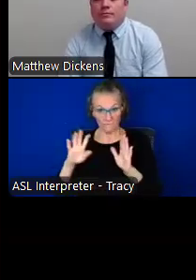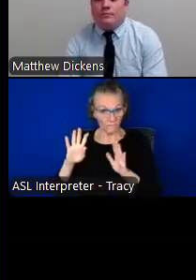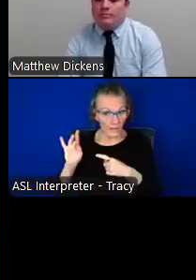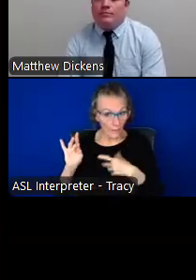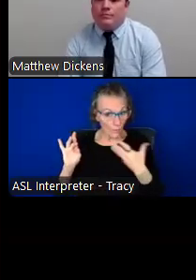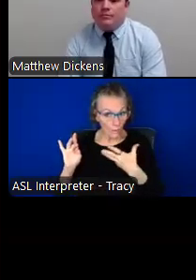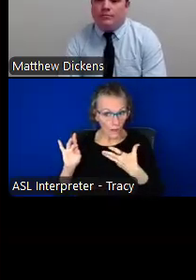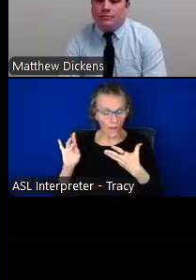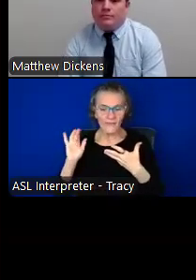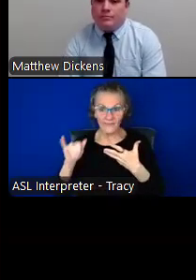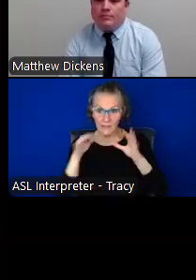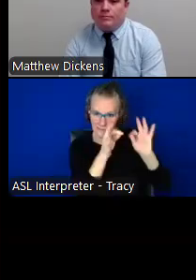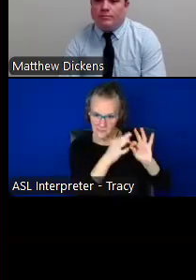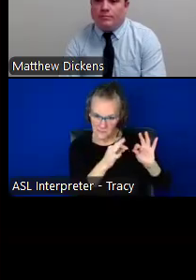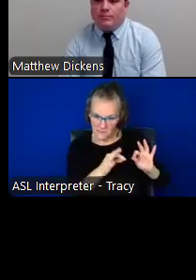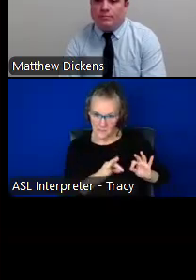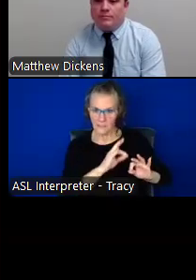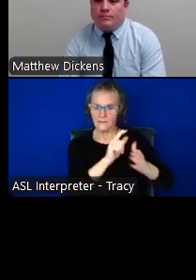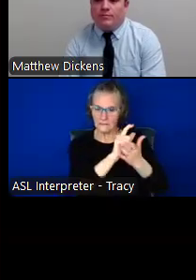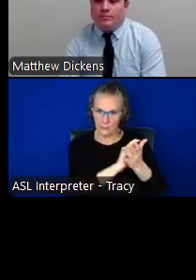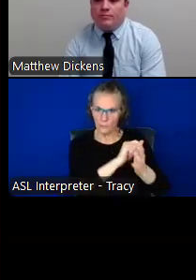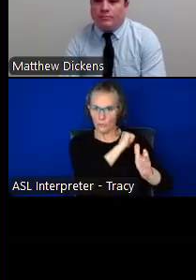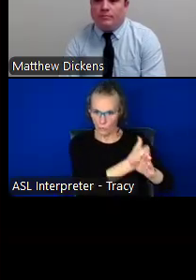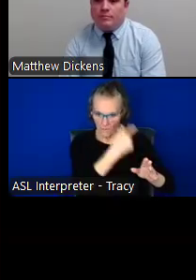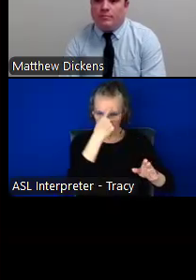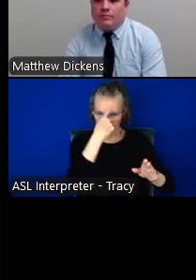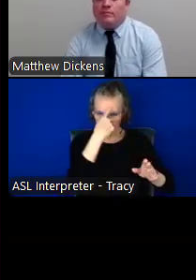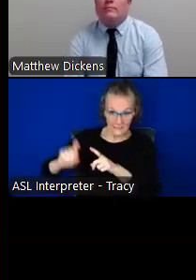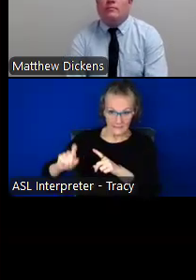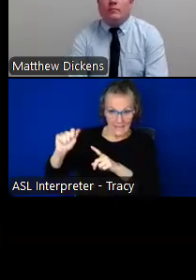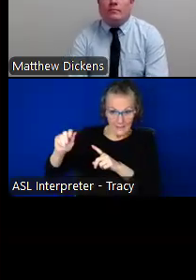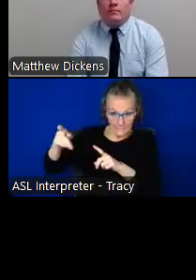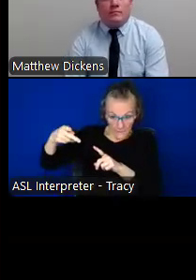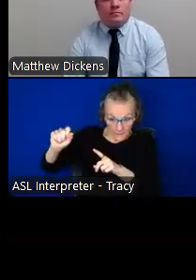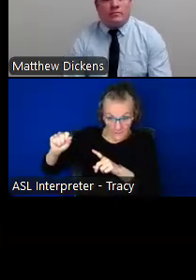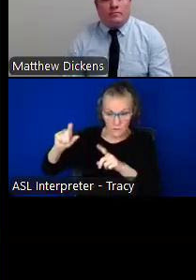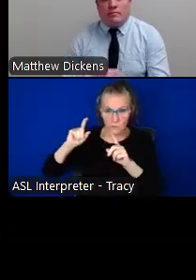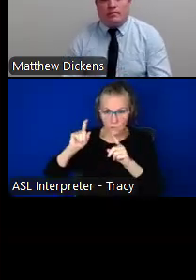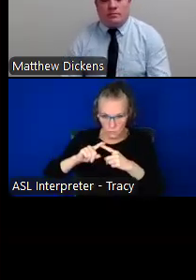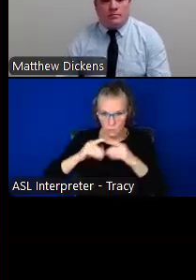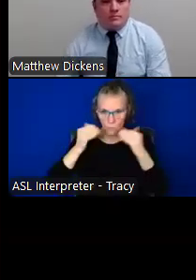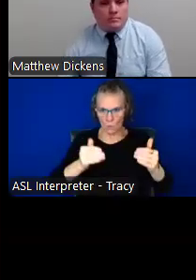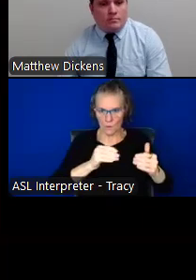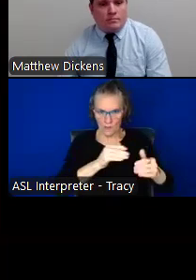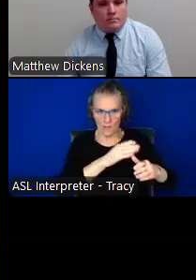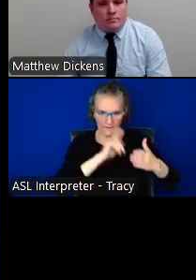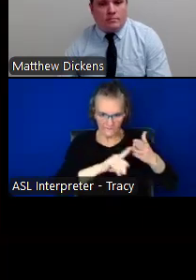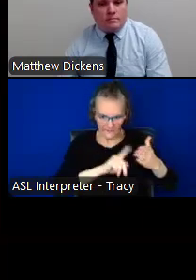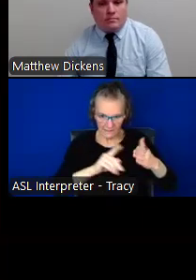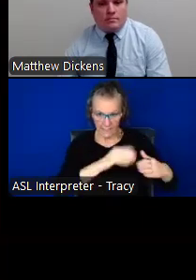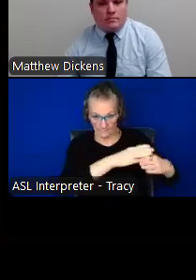it provides the statutory authority for Texas APS to complete these investigations of